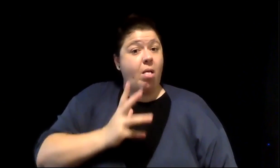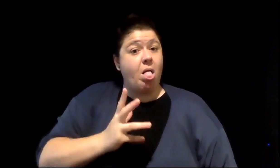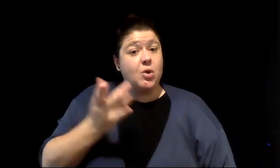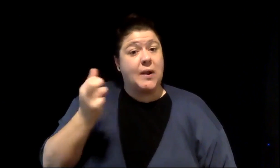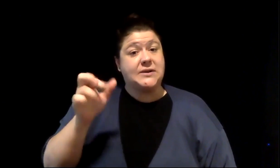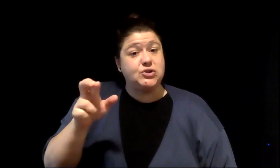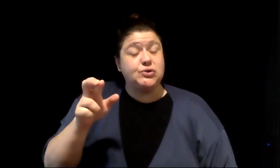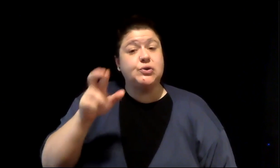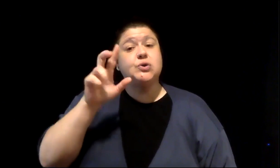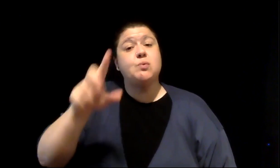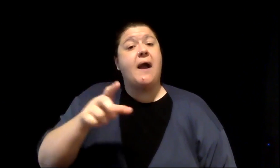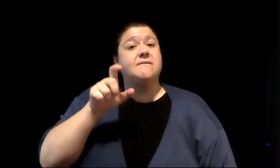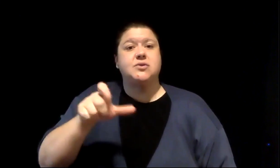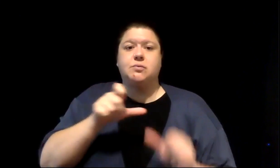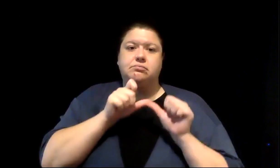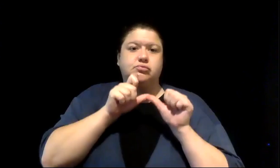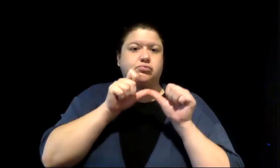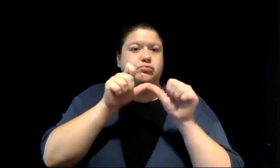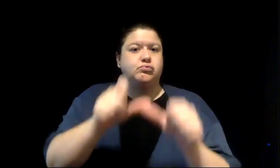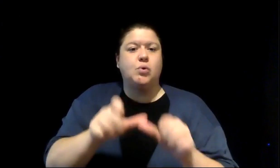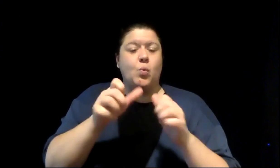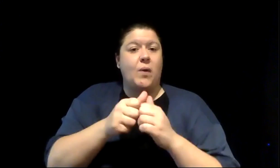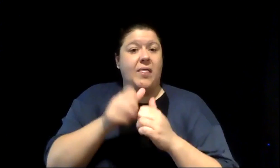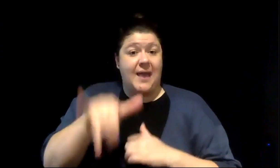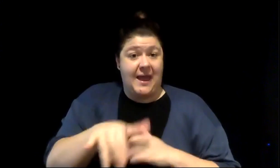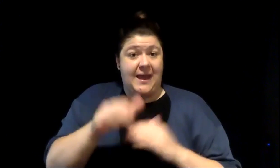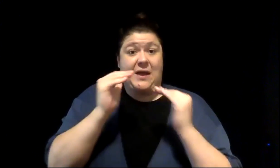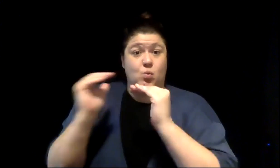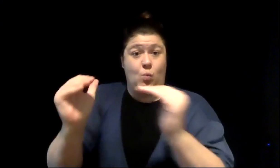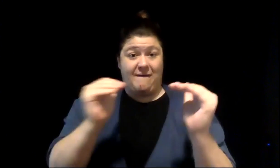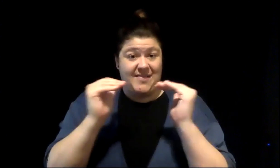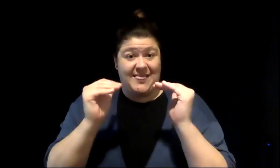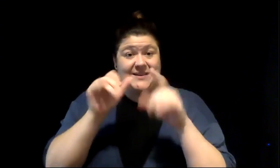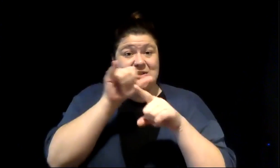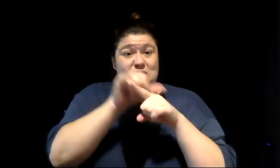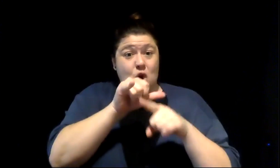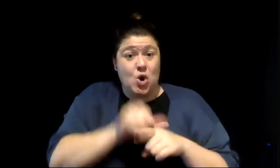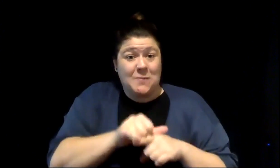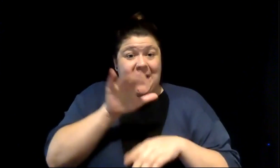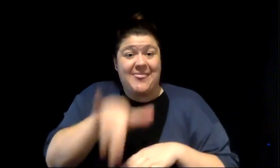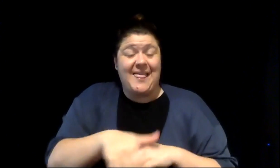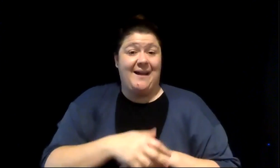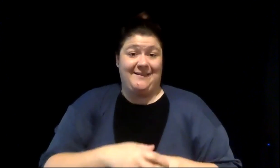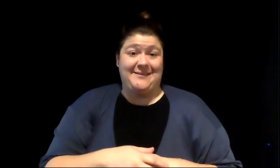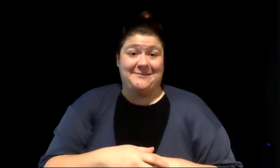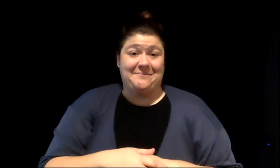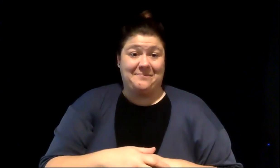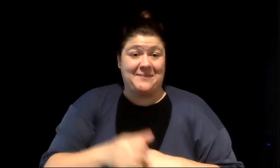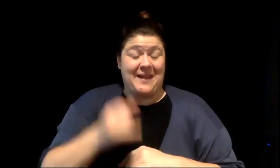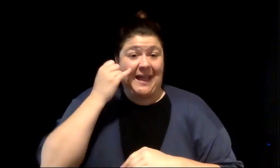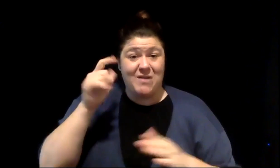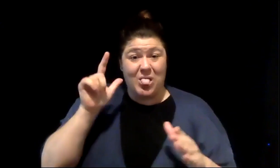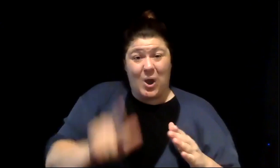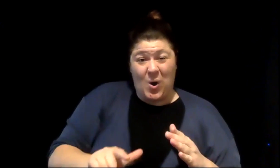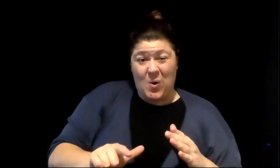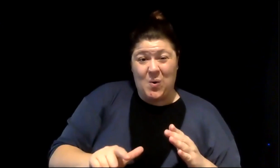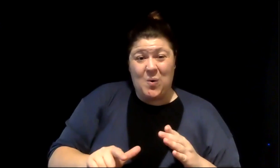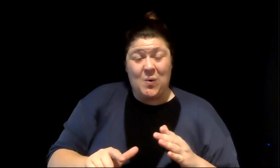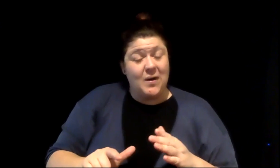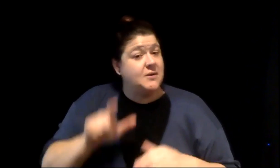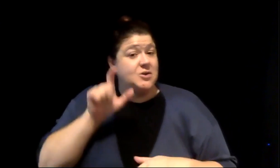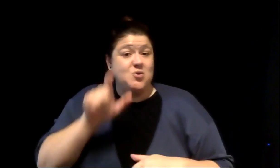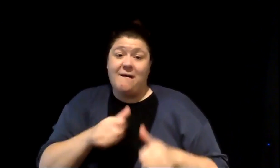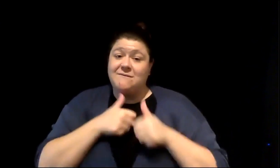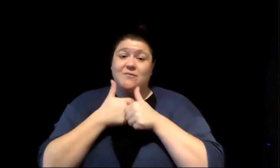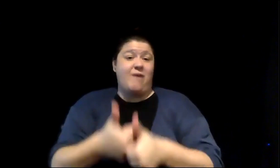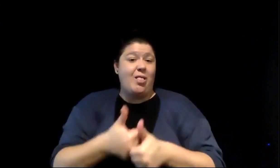high register, and you must find equivalent terms in that high register. And if they're speaking low register, then you have to